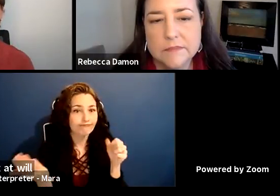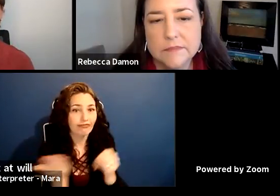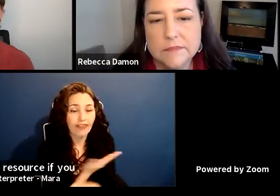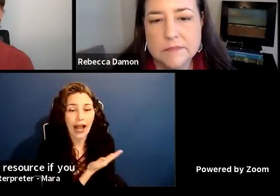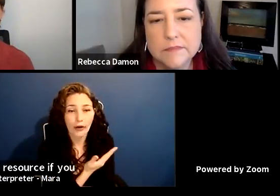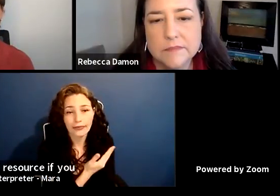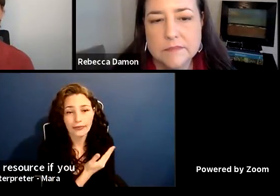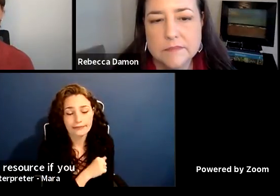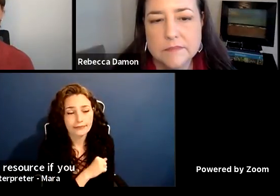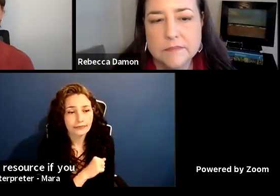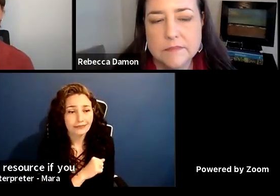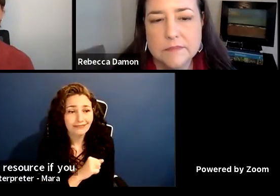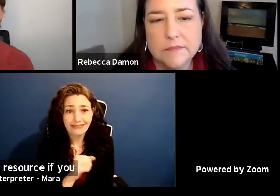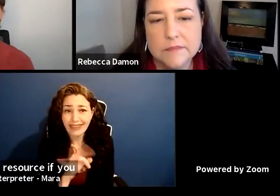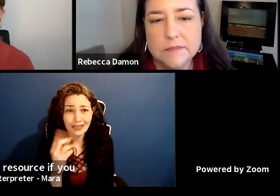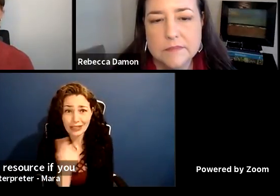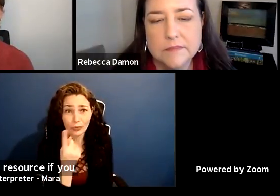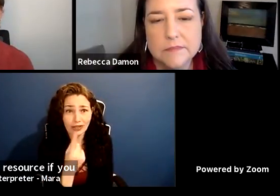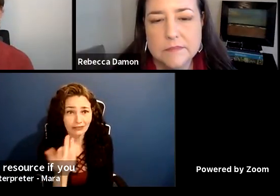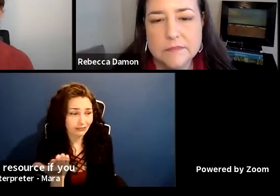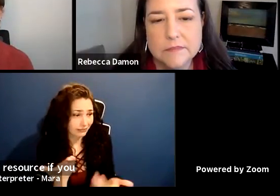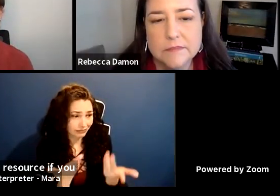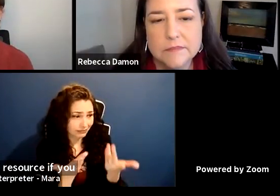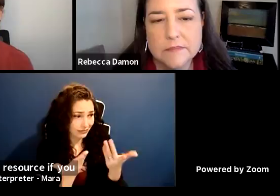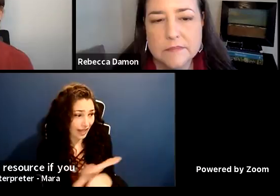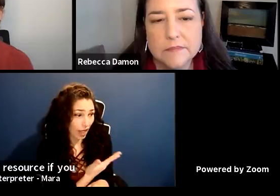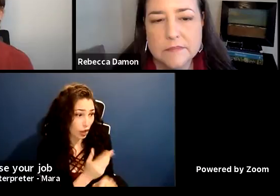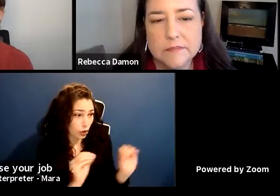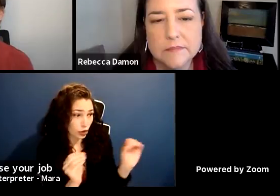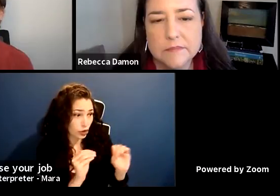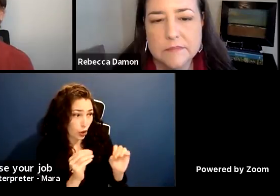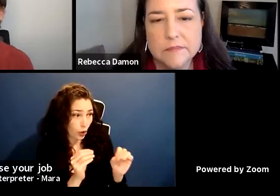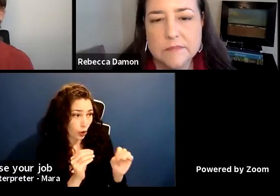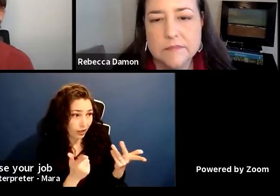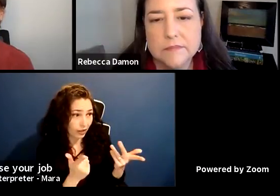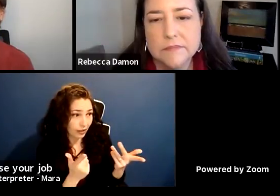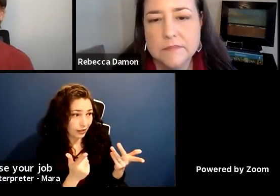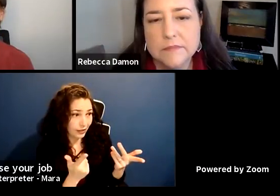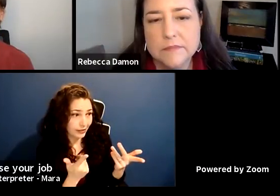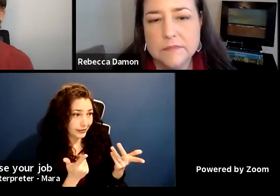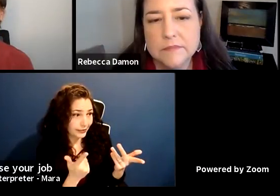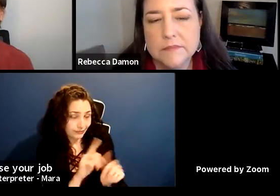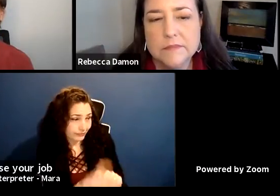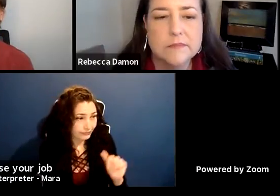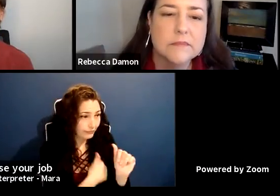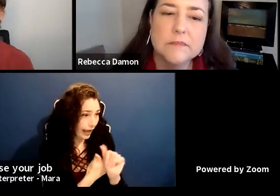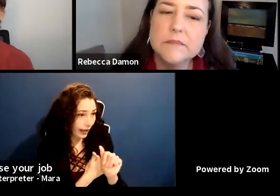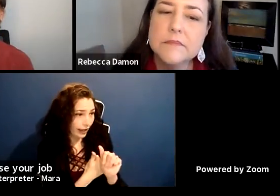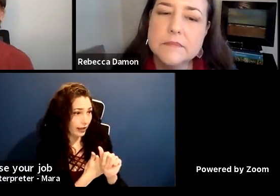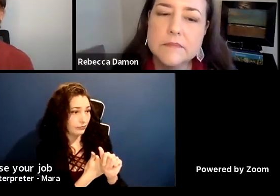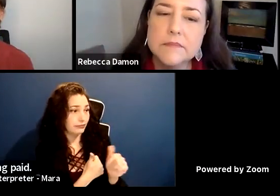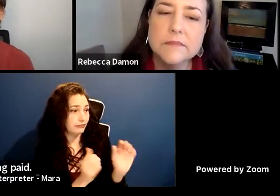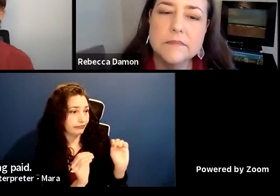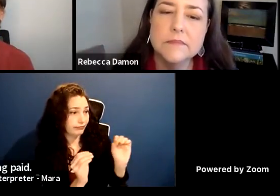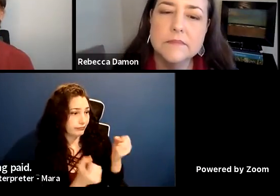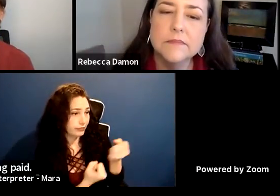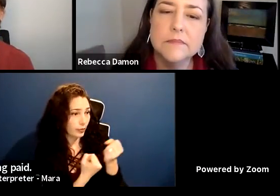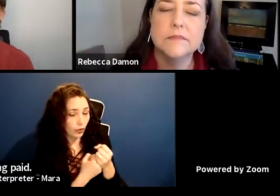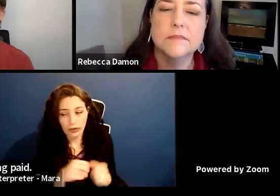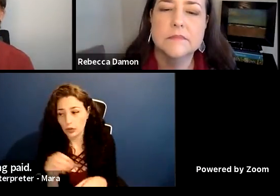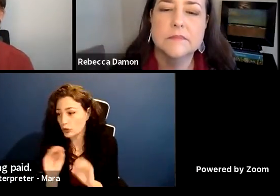were to lose your job. No overtime being paid, no turnaround time pay,